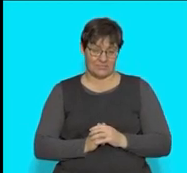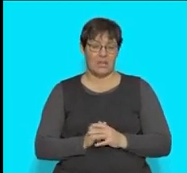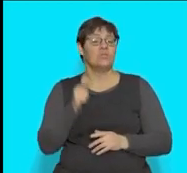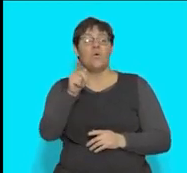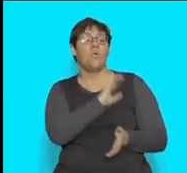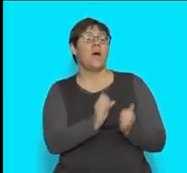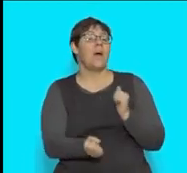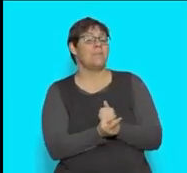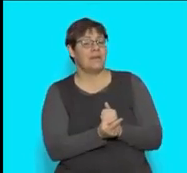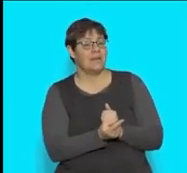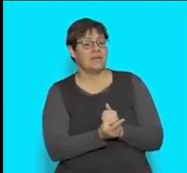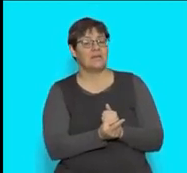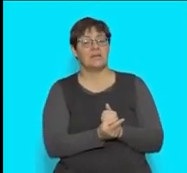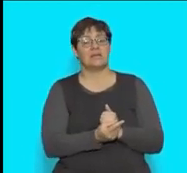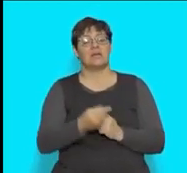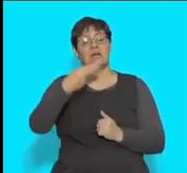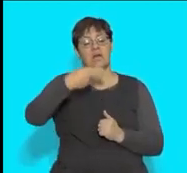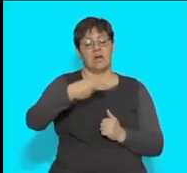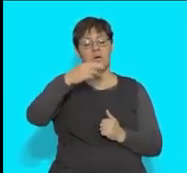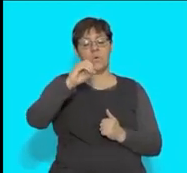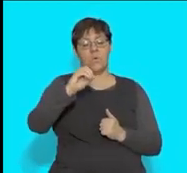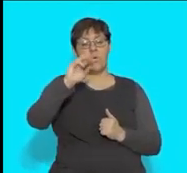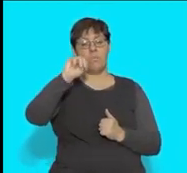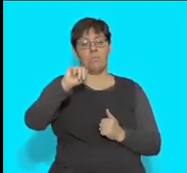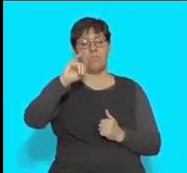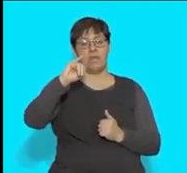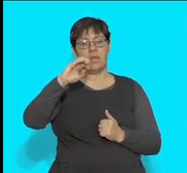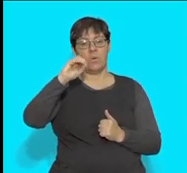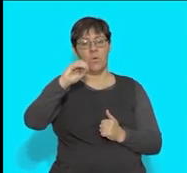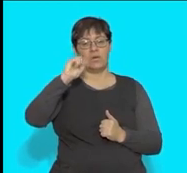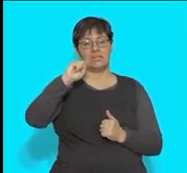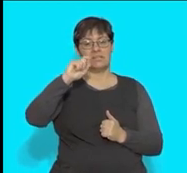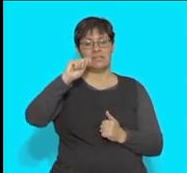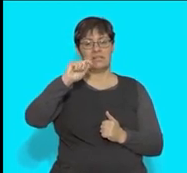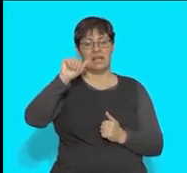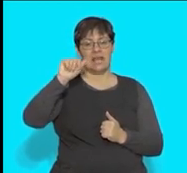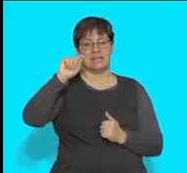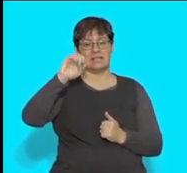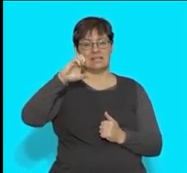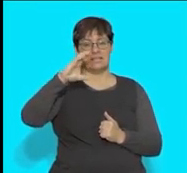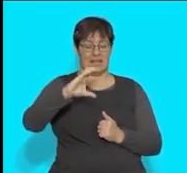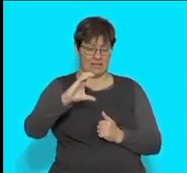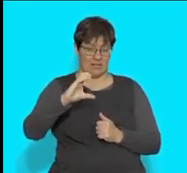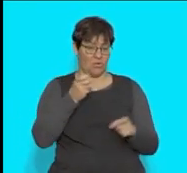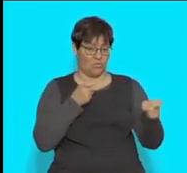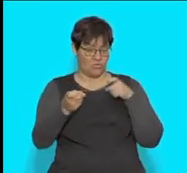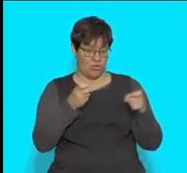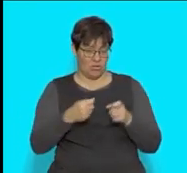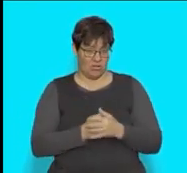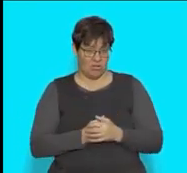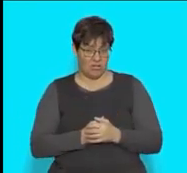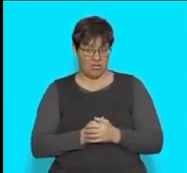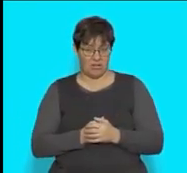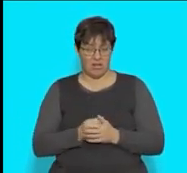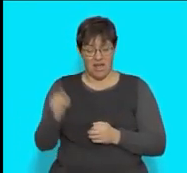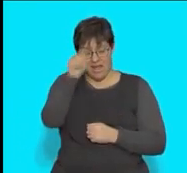guys, what this happens, this is a homeostatic control, really important. The hypothalamus is going to tell me,